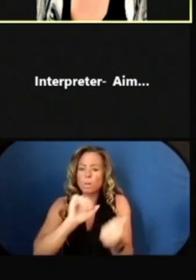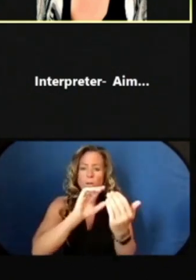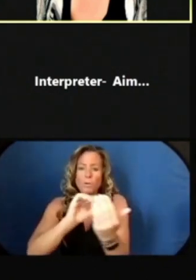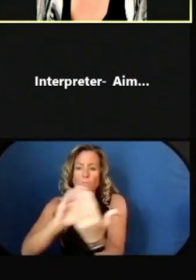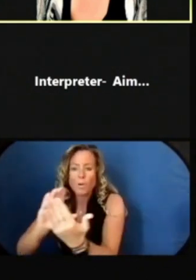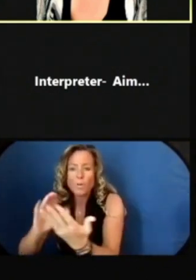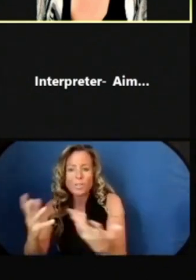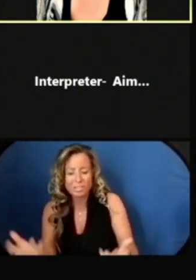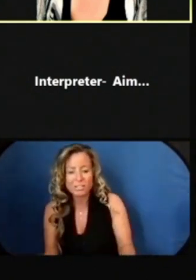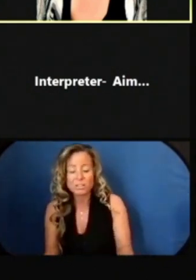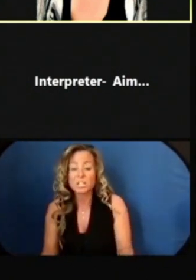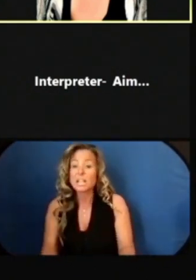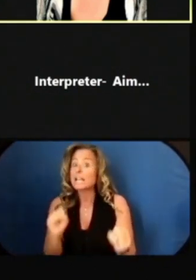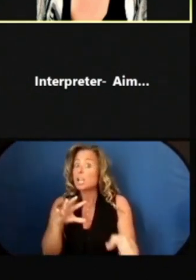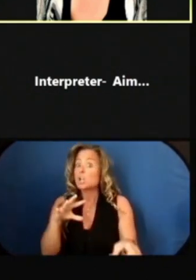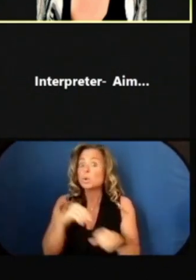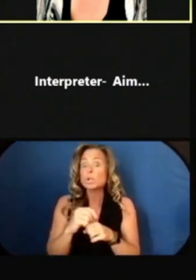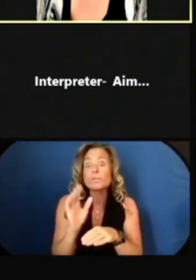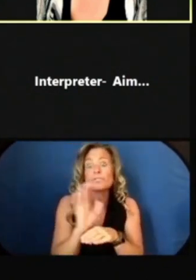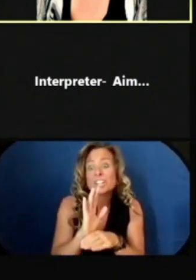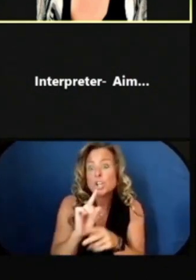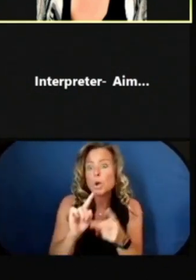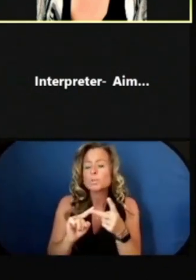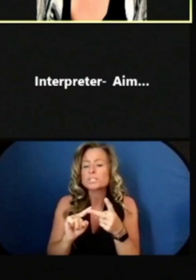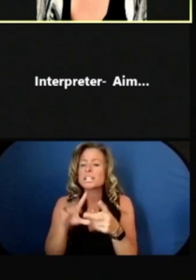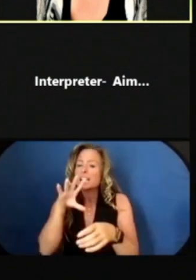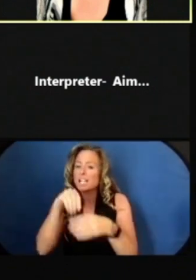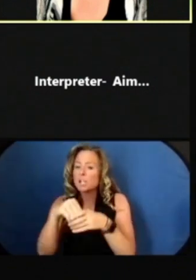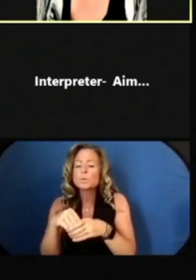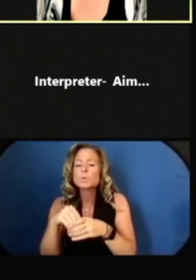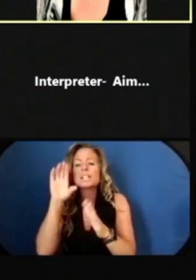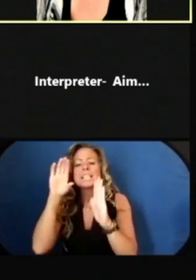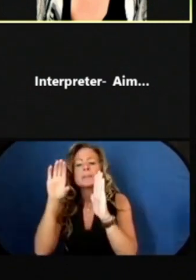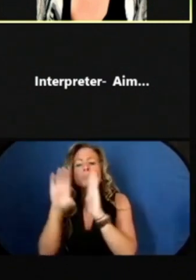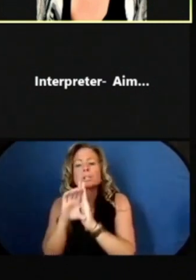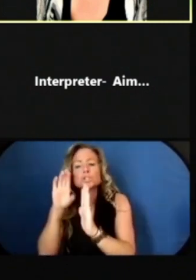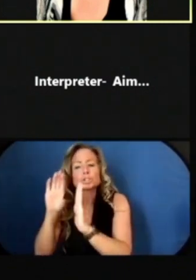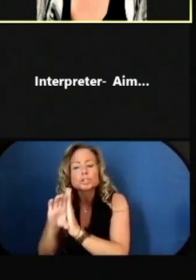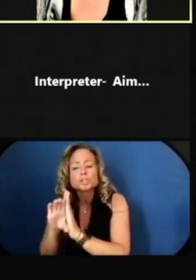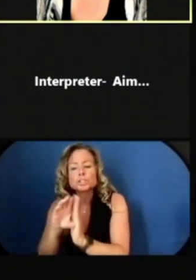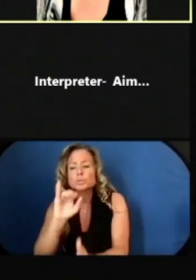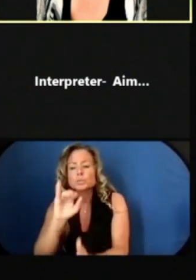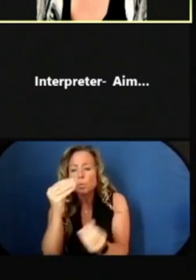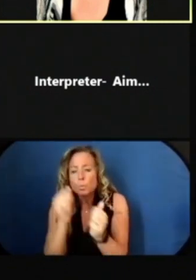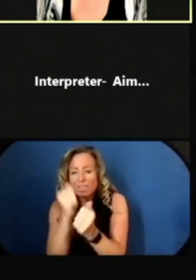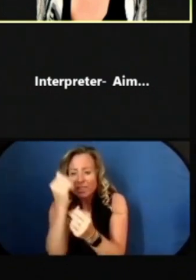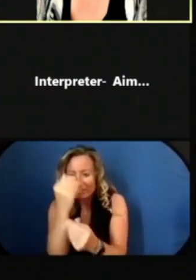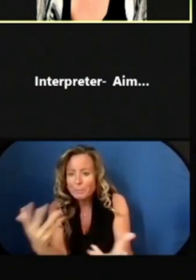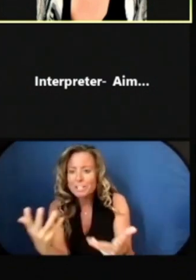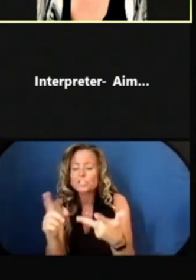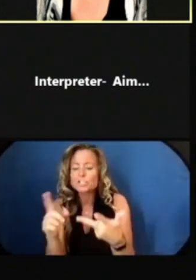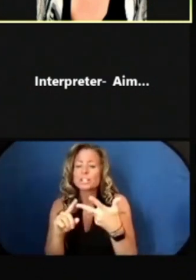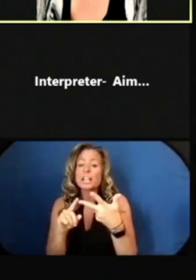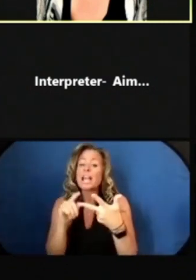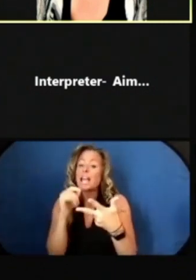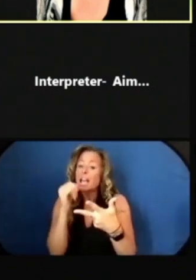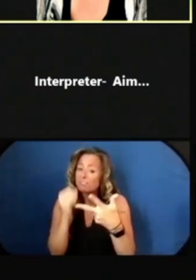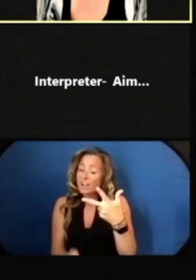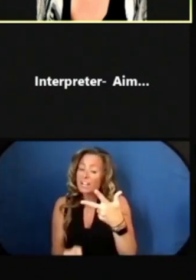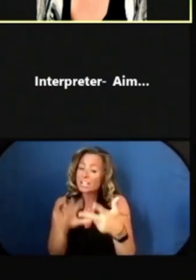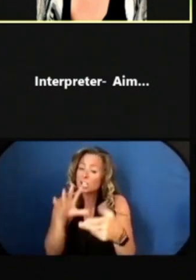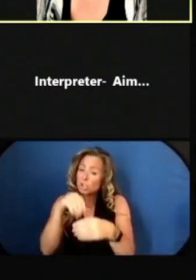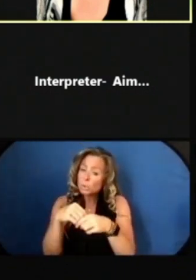can you include videos? Can you include infographics? And finally, include content that encourages